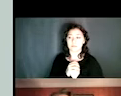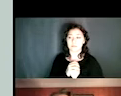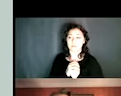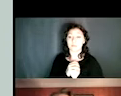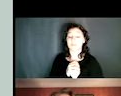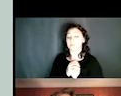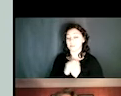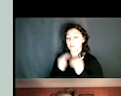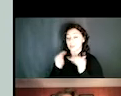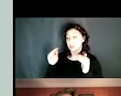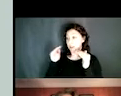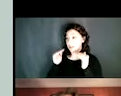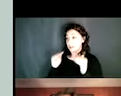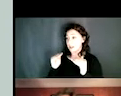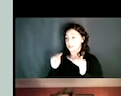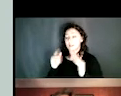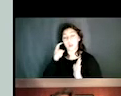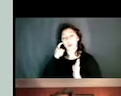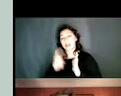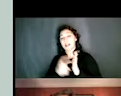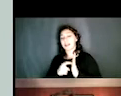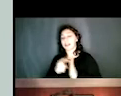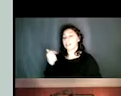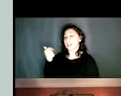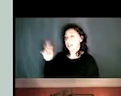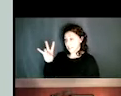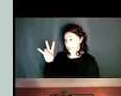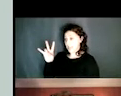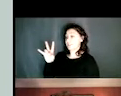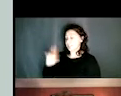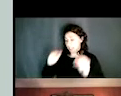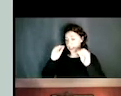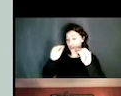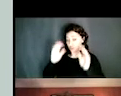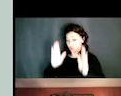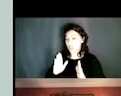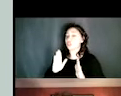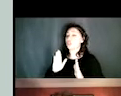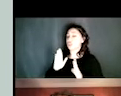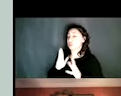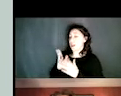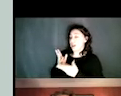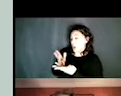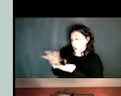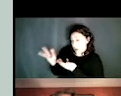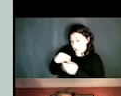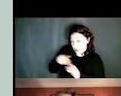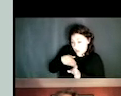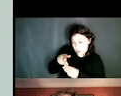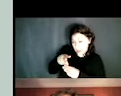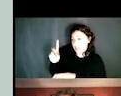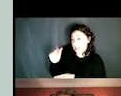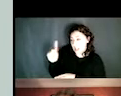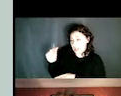Next, I would like to recognize the 17 instructors across disciplines who engaged in the Data Science Course Design Institute. This program